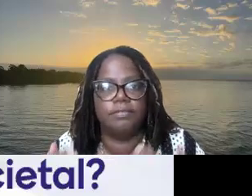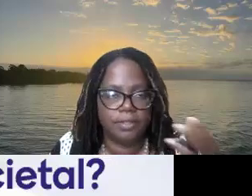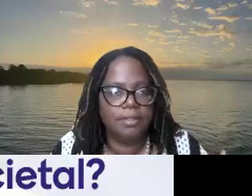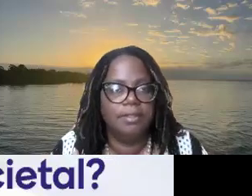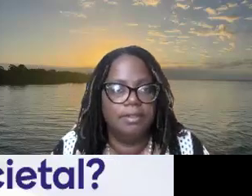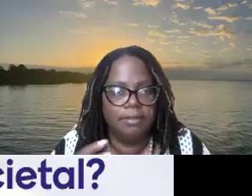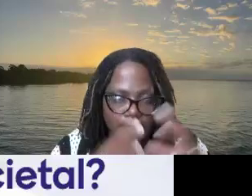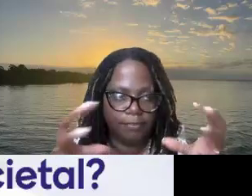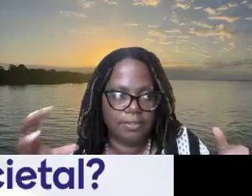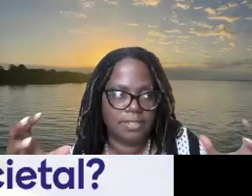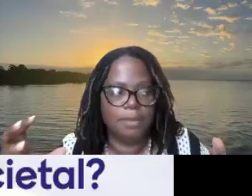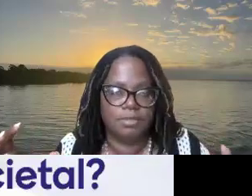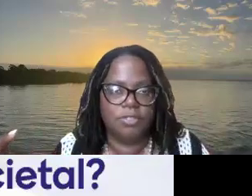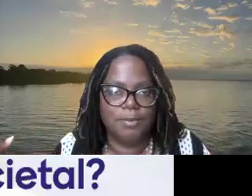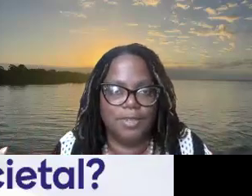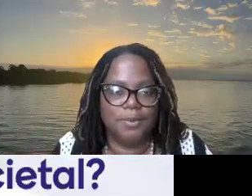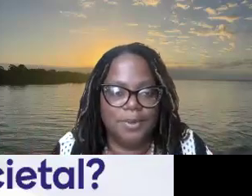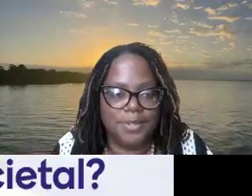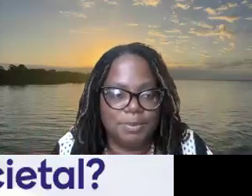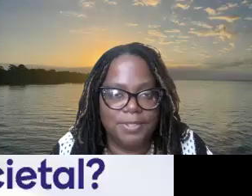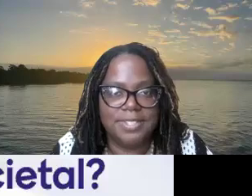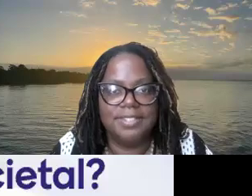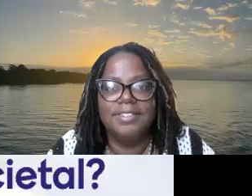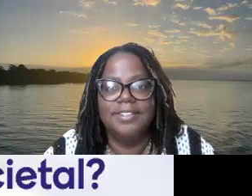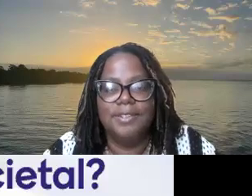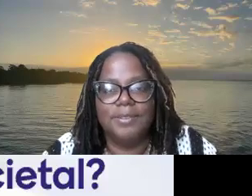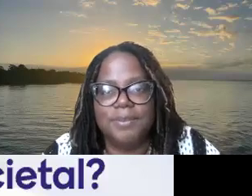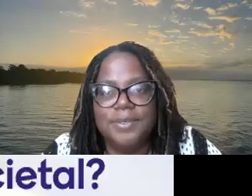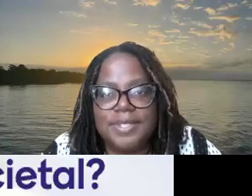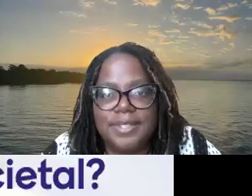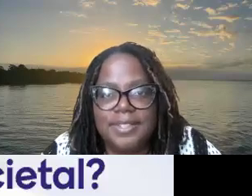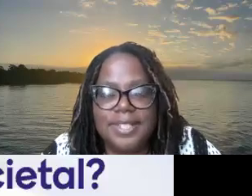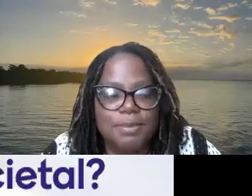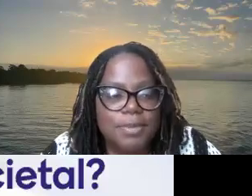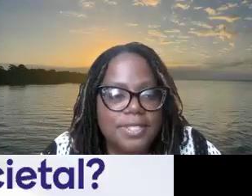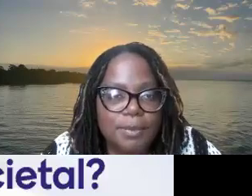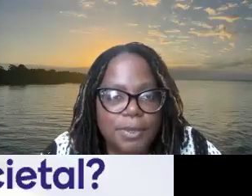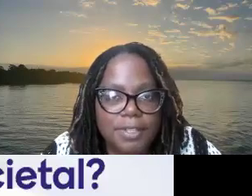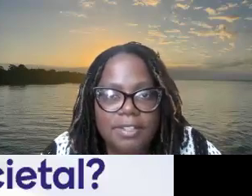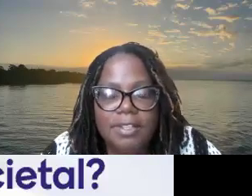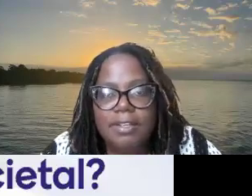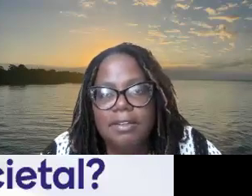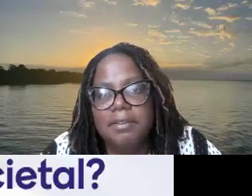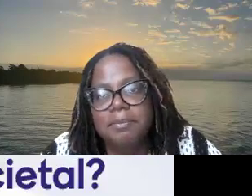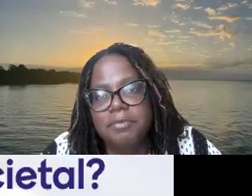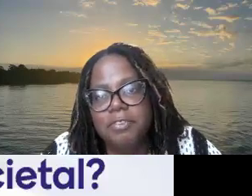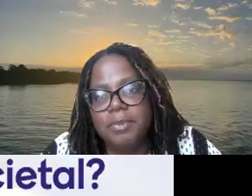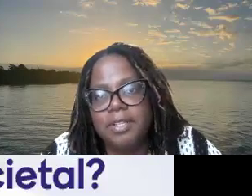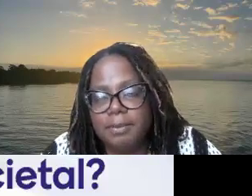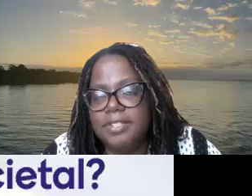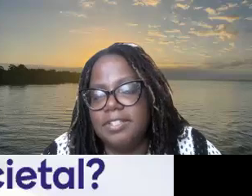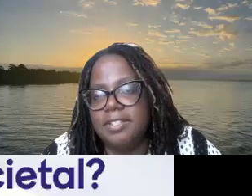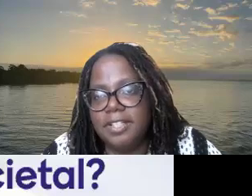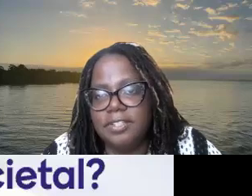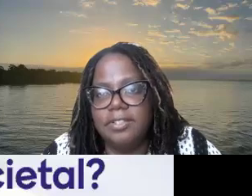So those are different types of trauma that we're all experiencing. The world is an intense place at the moment. From